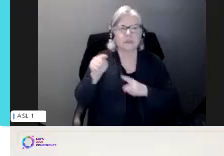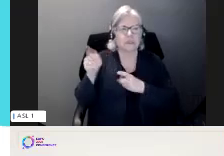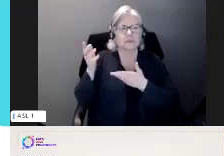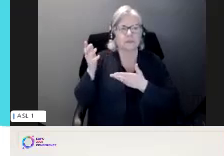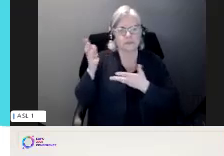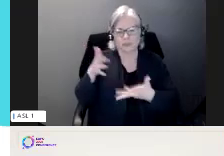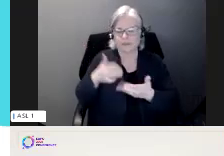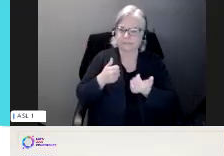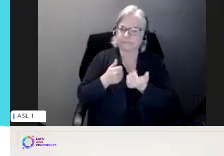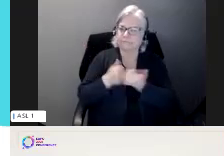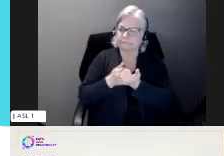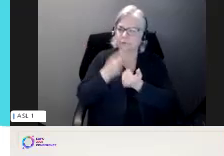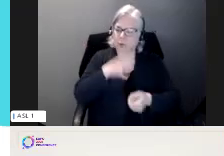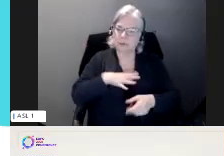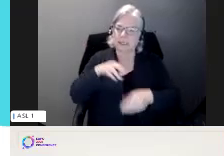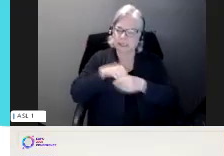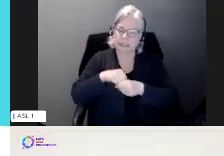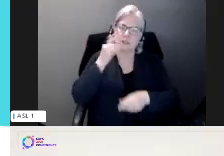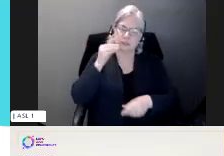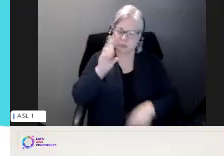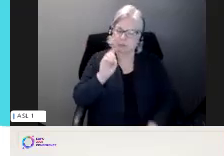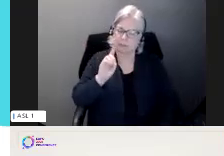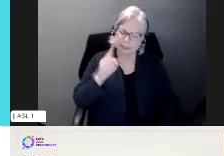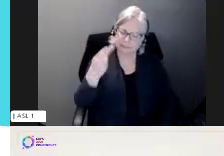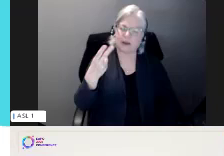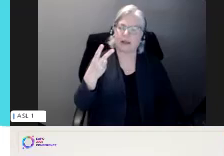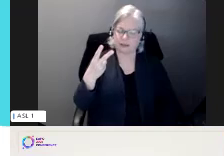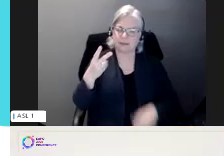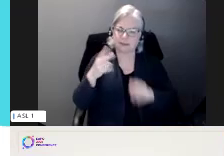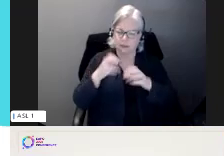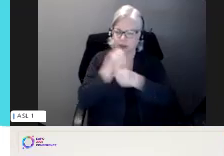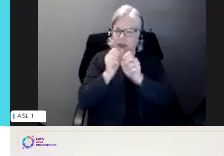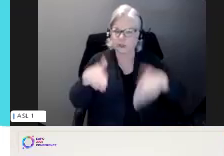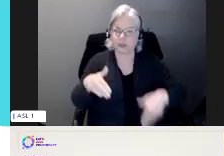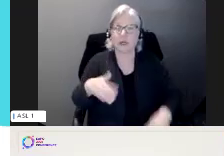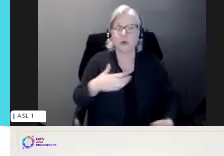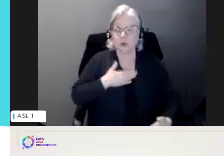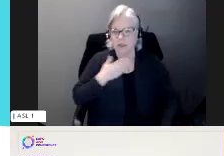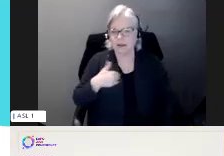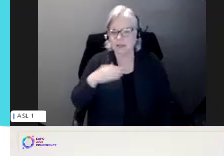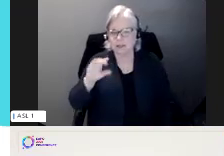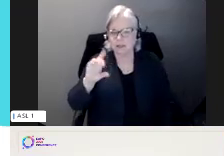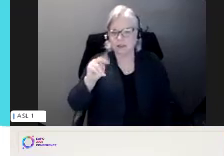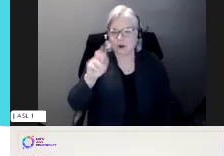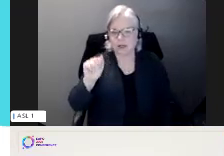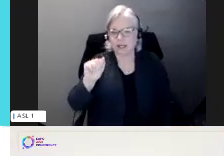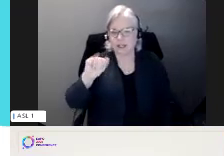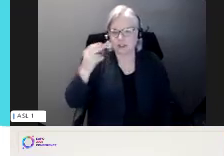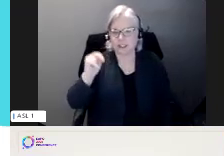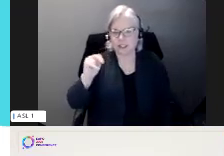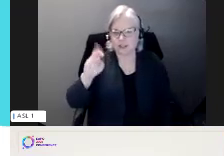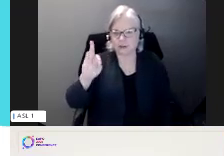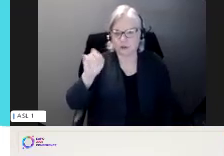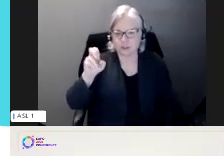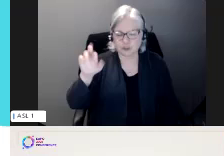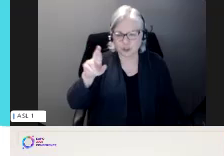pleased to have Donna Jean Forster, who is Executive Director of Optimism Place Women's Shelter and Support